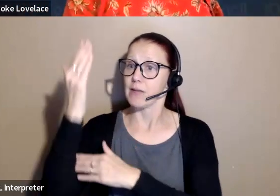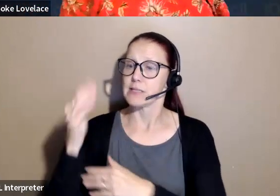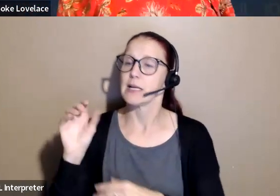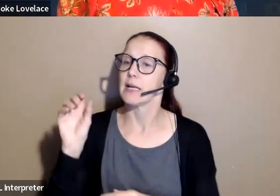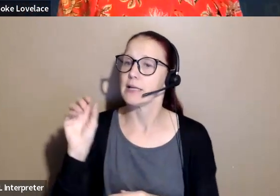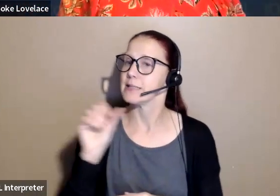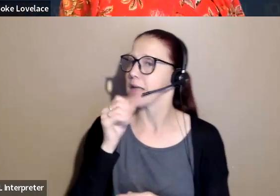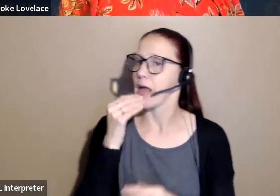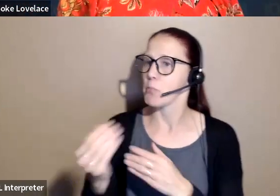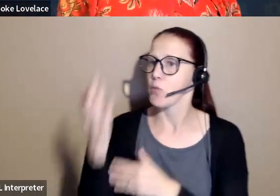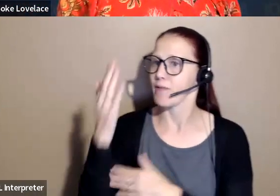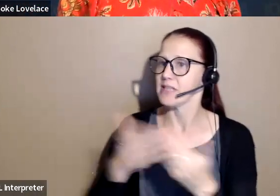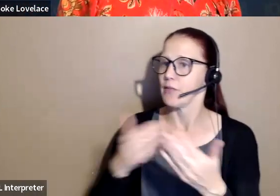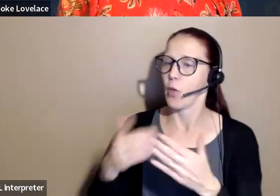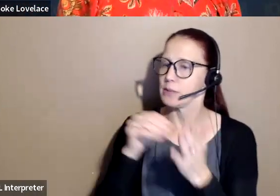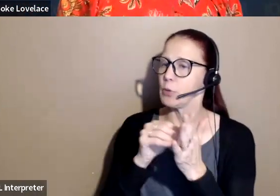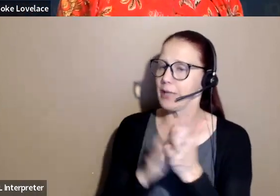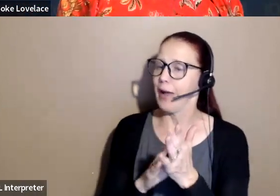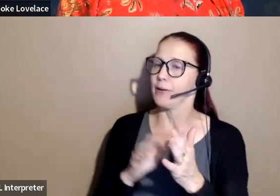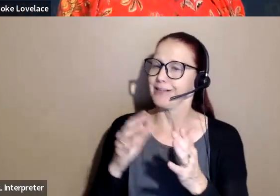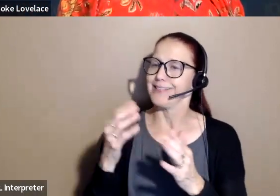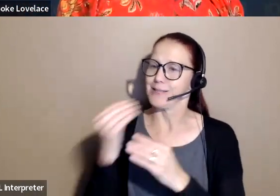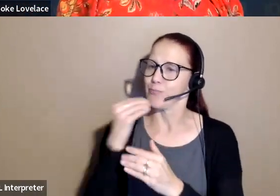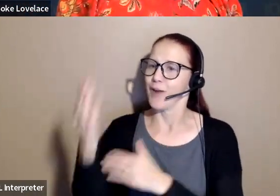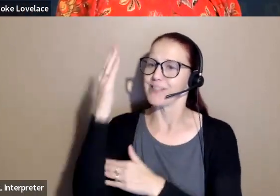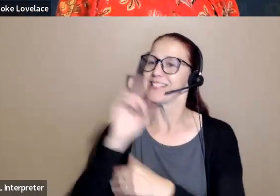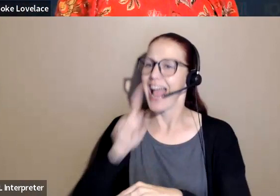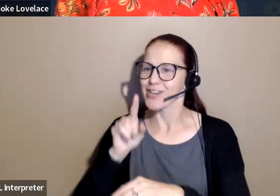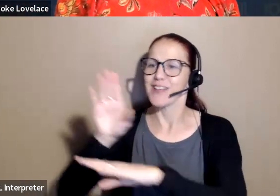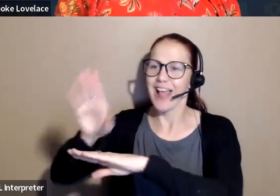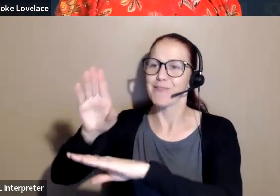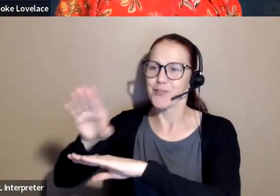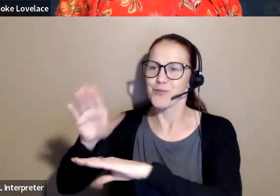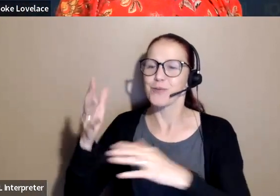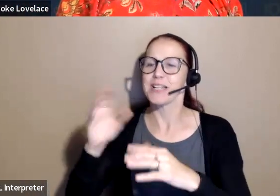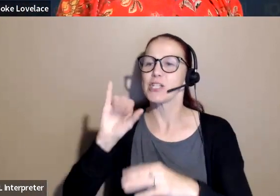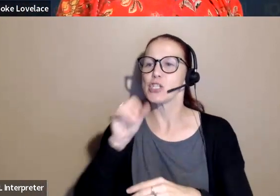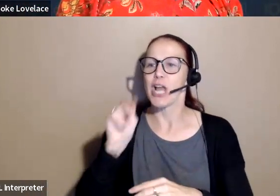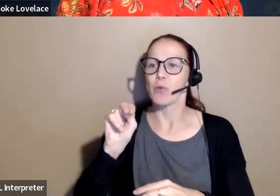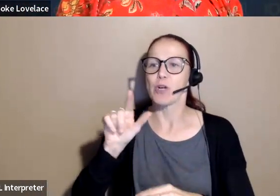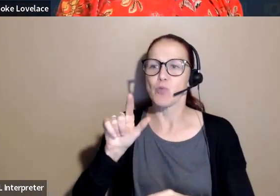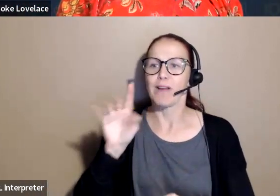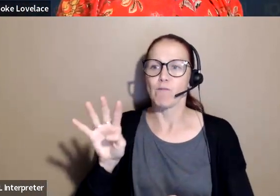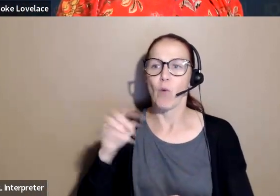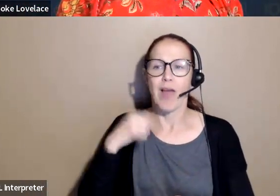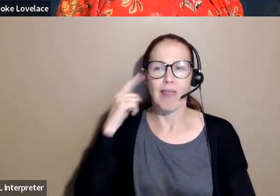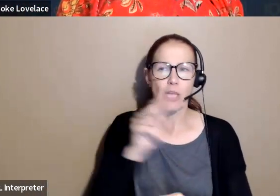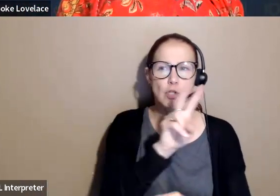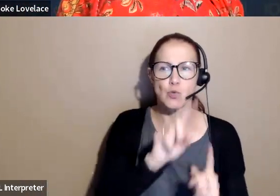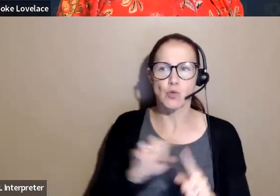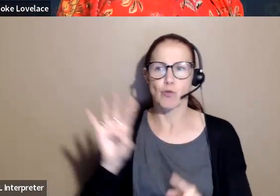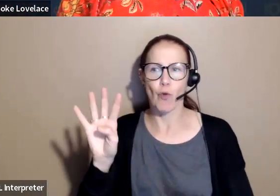not a breakfast, even though it's in our calendars at breakfast. It's in the afternoon. So it's January 24th, I think, from 2 to